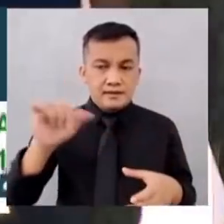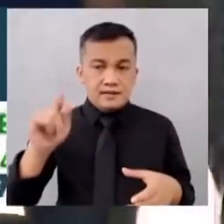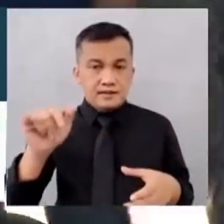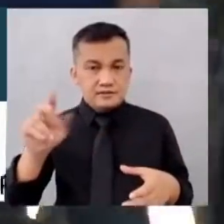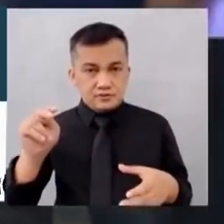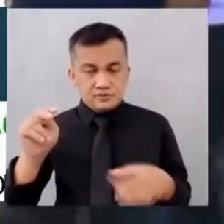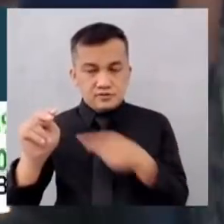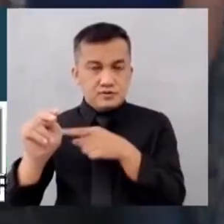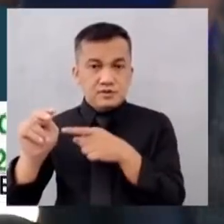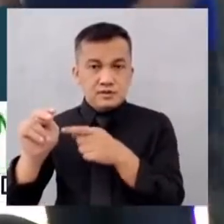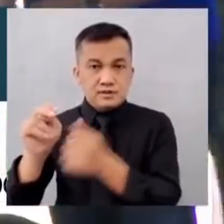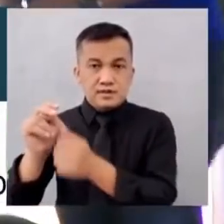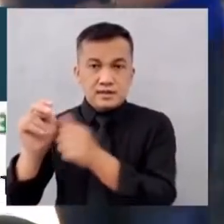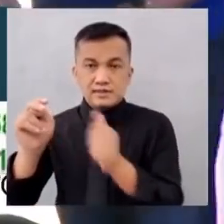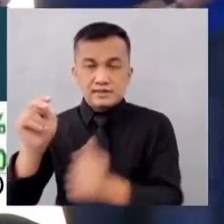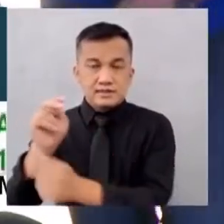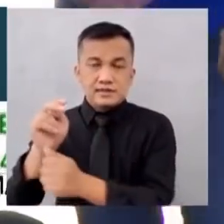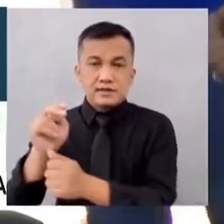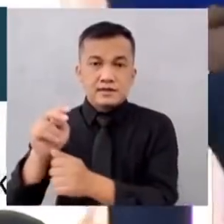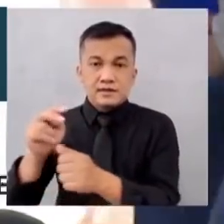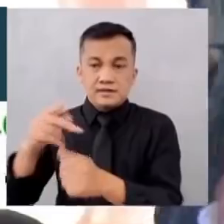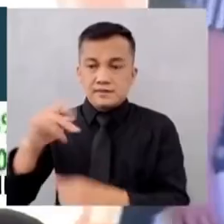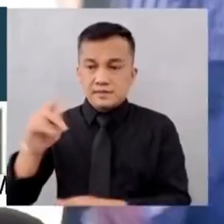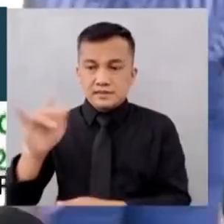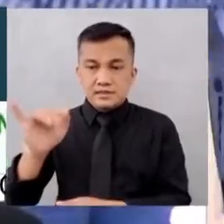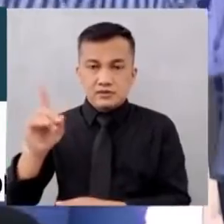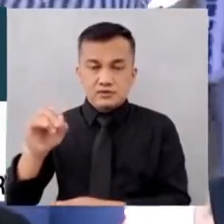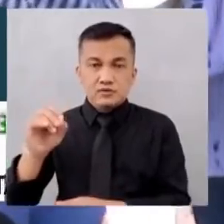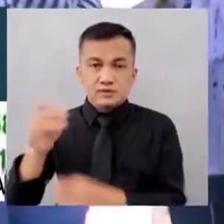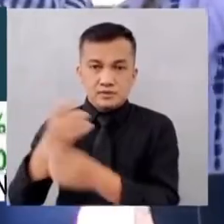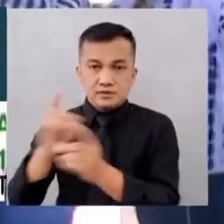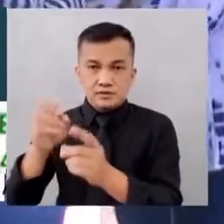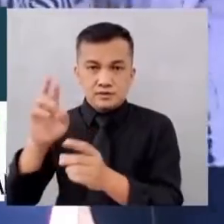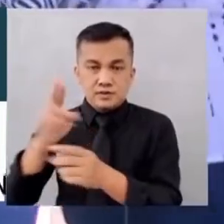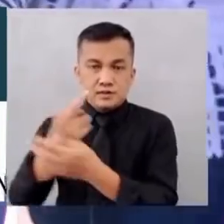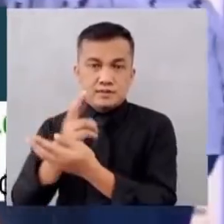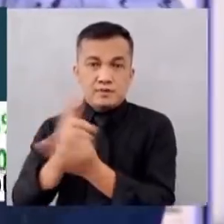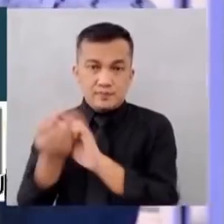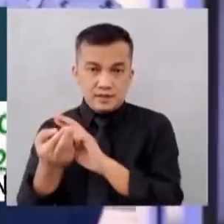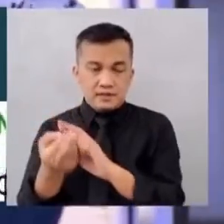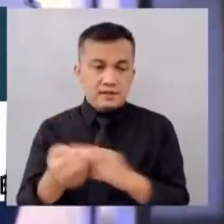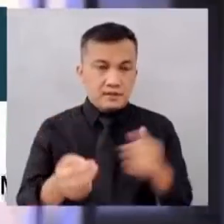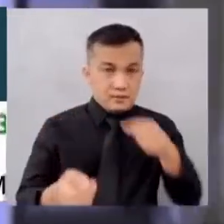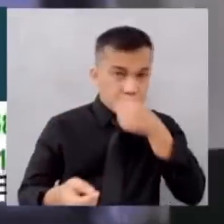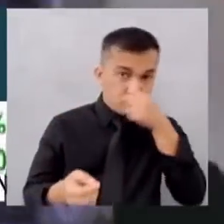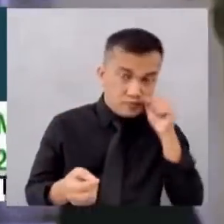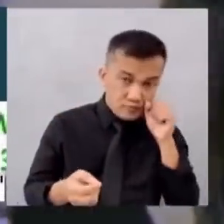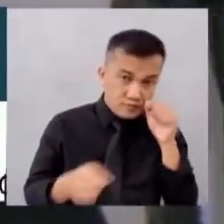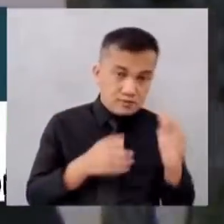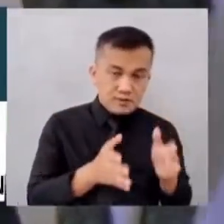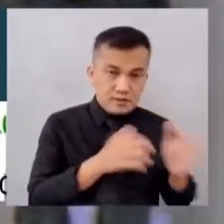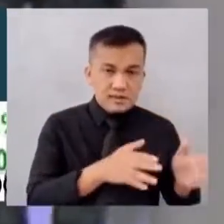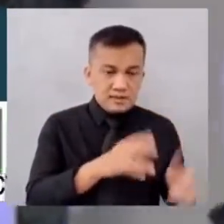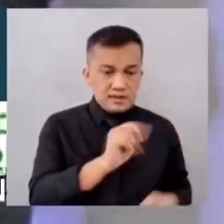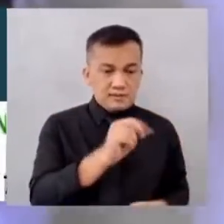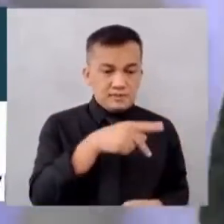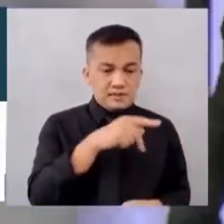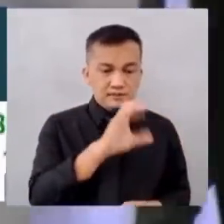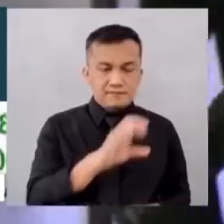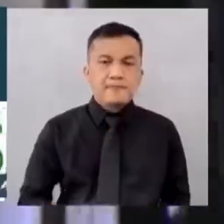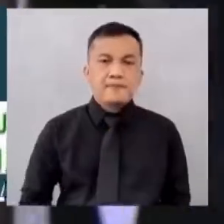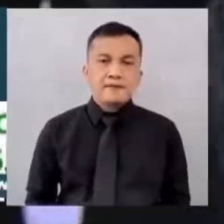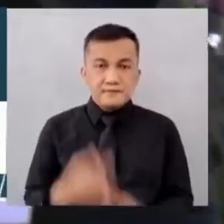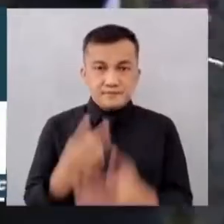Partido para sa Demokratikong Reforma, and Sotto is running under NPC. Now, both are saying that